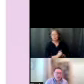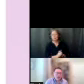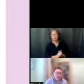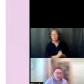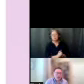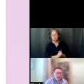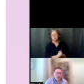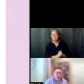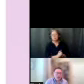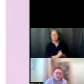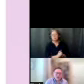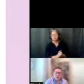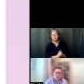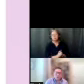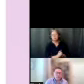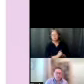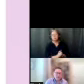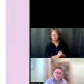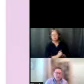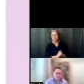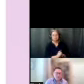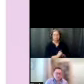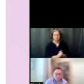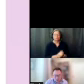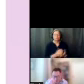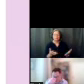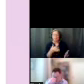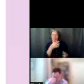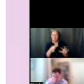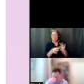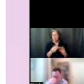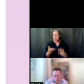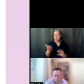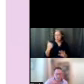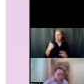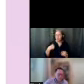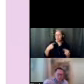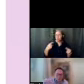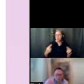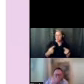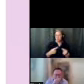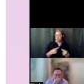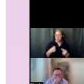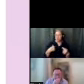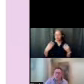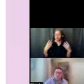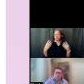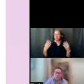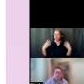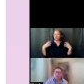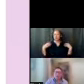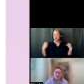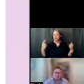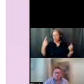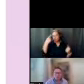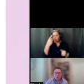I was away for 15 months when I was injured, then came back to my residency. It struck me. It